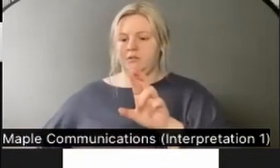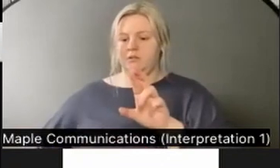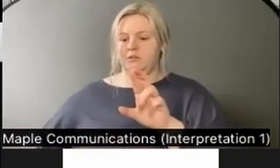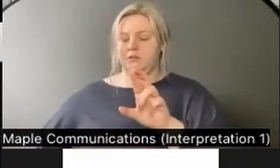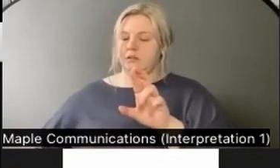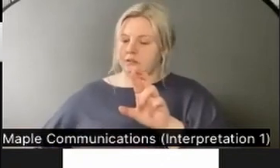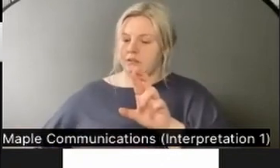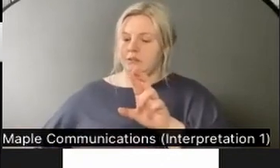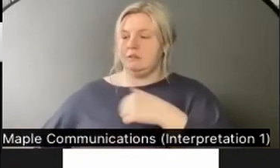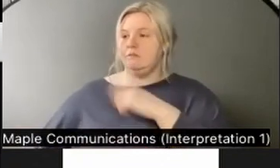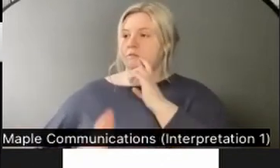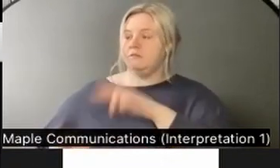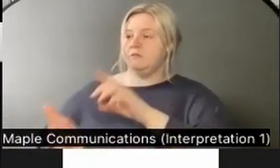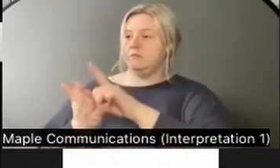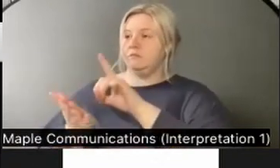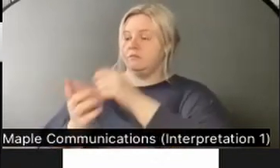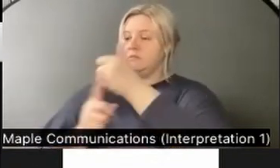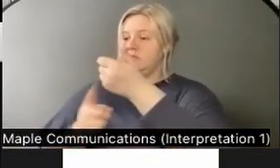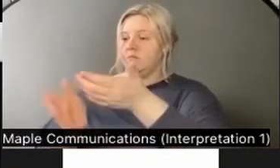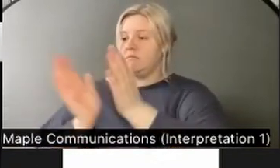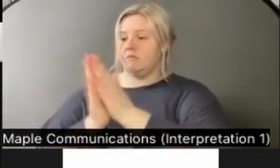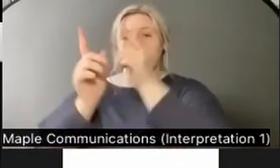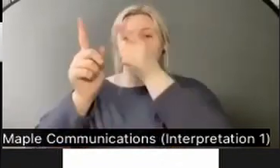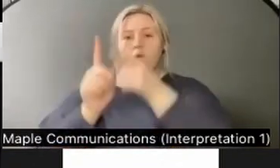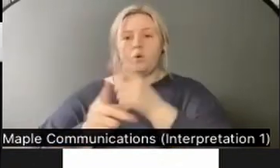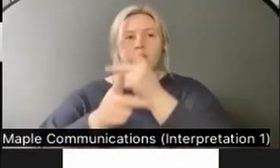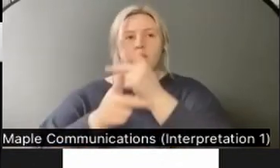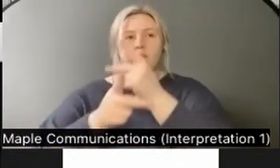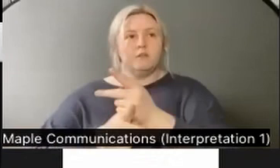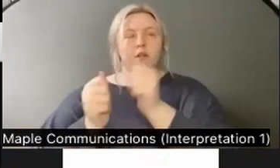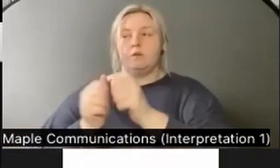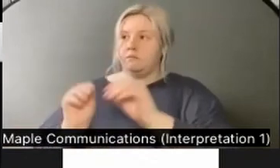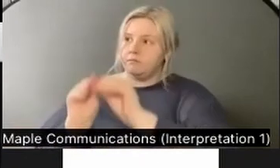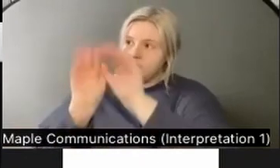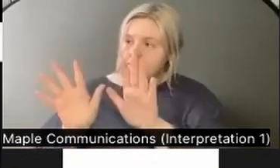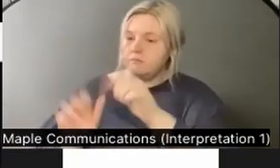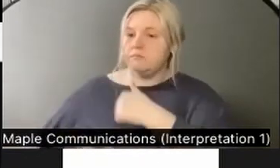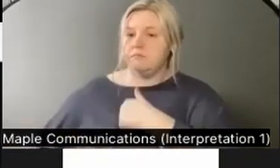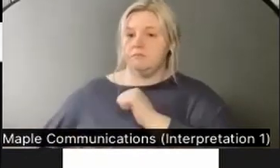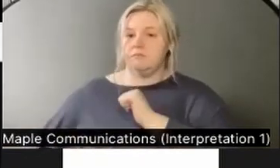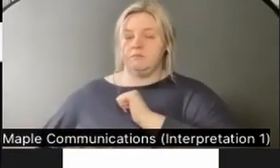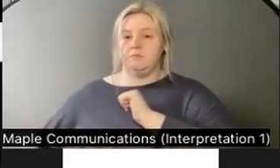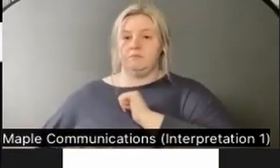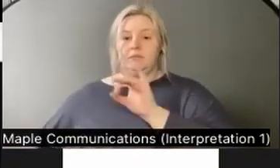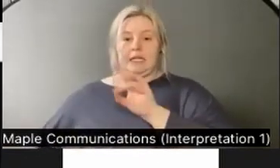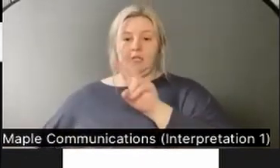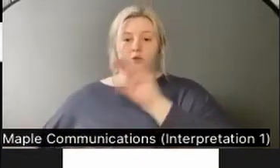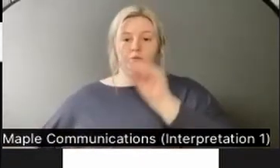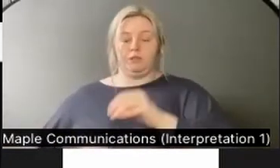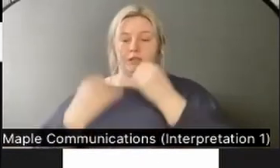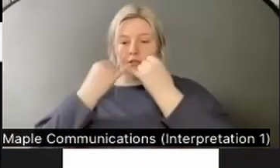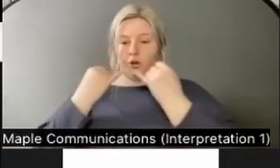doc's inquiry about goals of care with all the clarity and force that my 82% oxygen saturated lungs